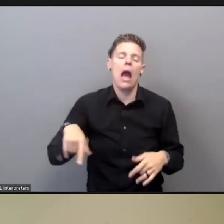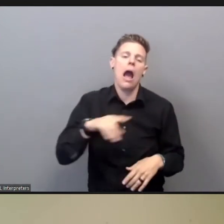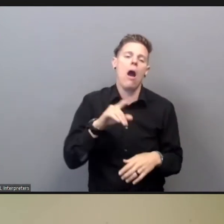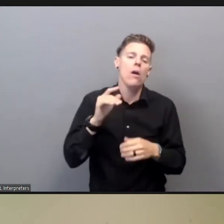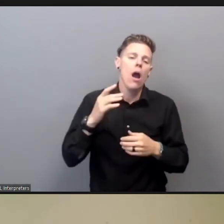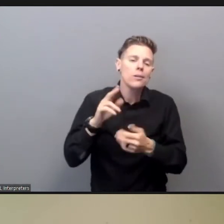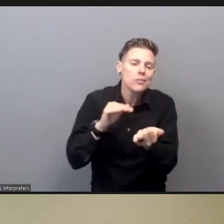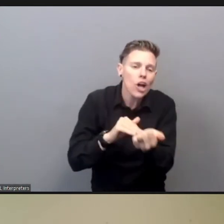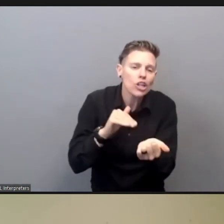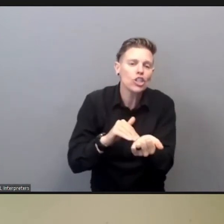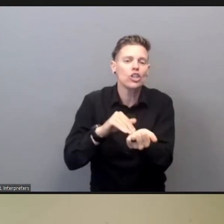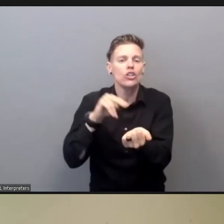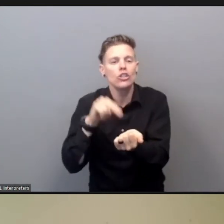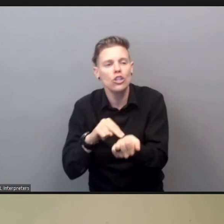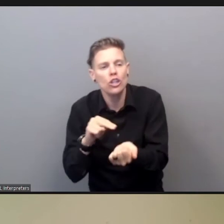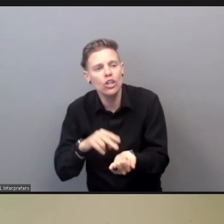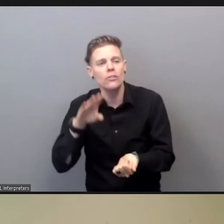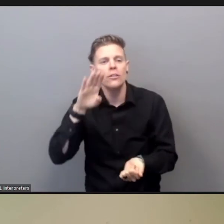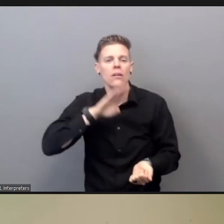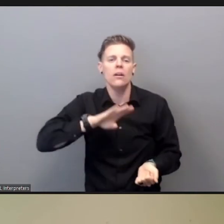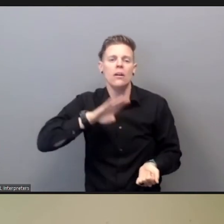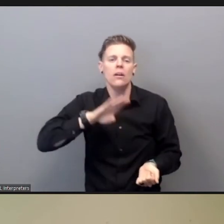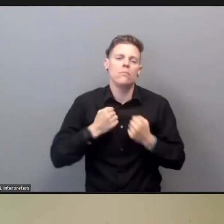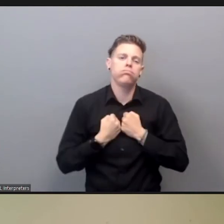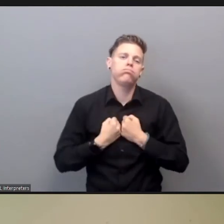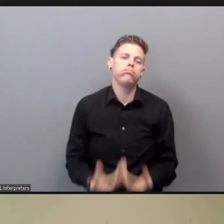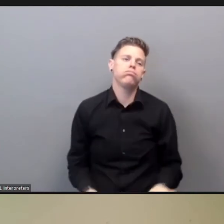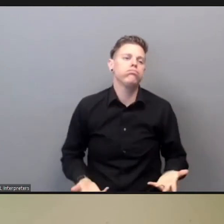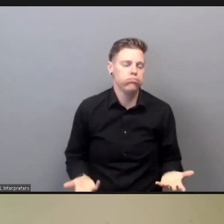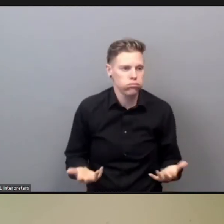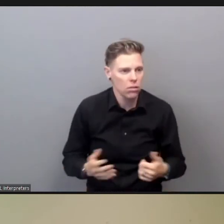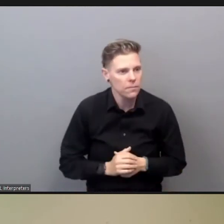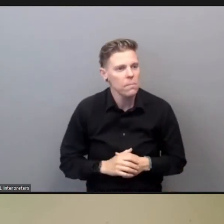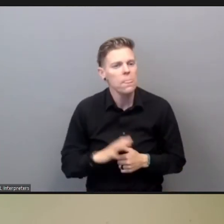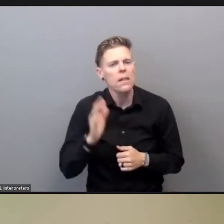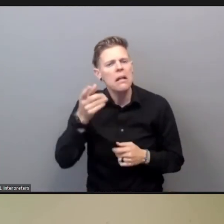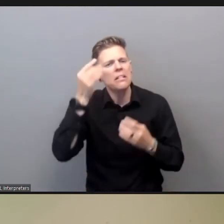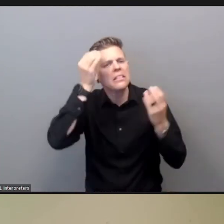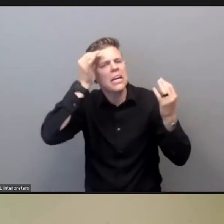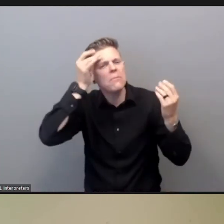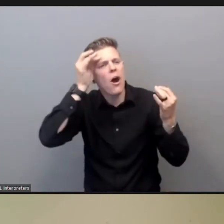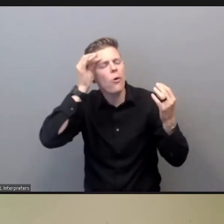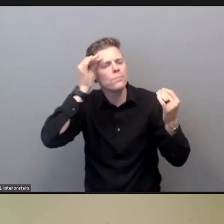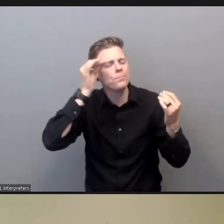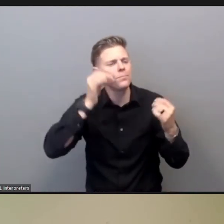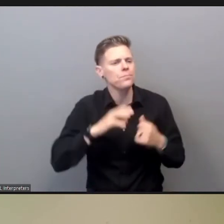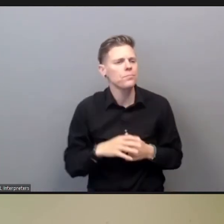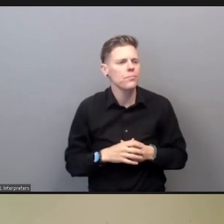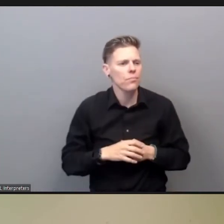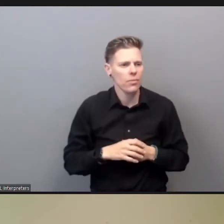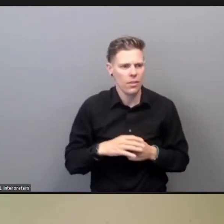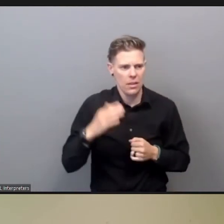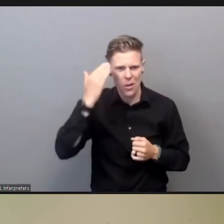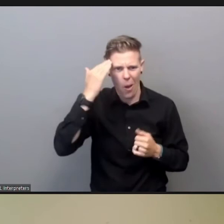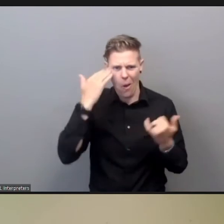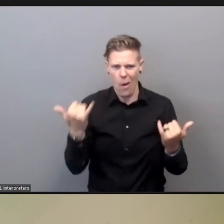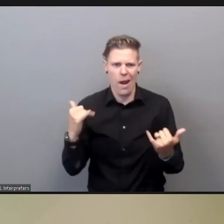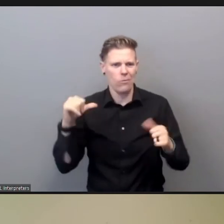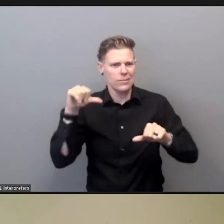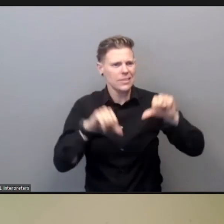then, the other thing to think about that I think about a lot is there's this whole science of crisis